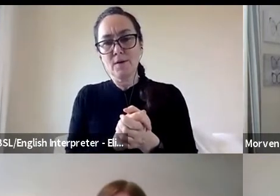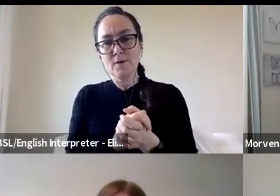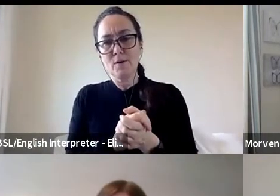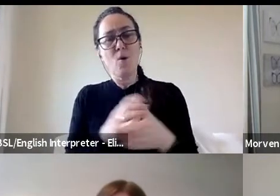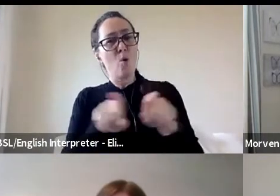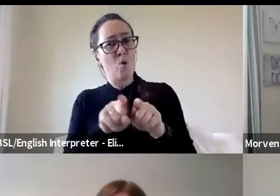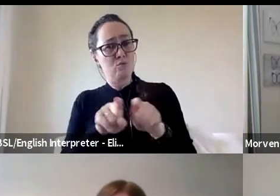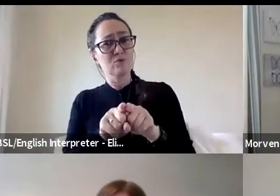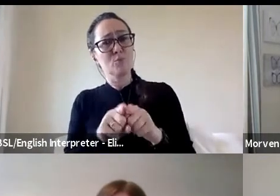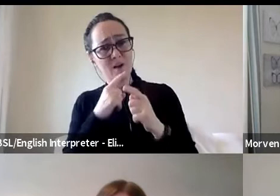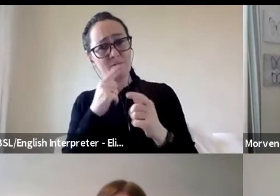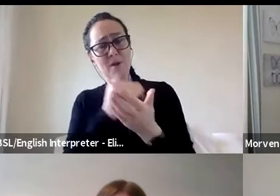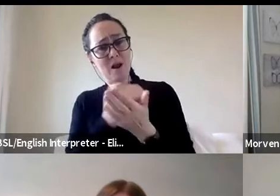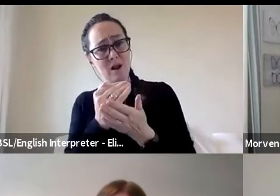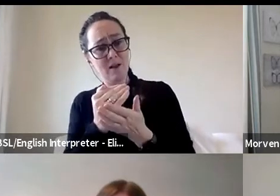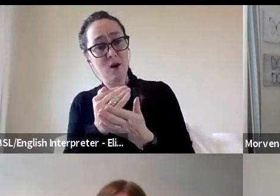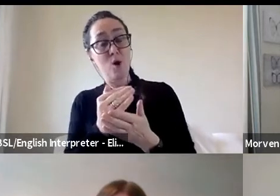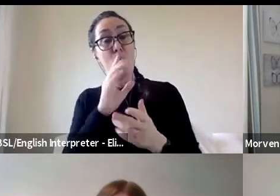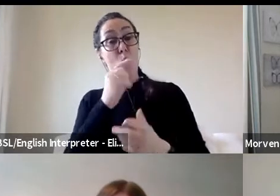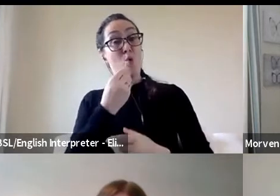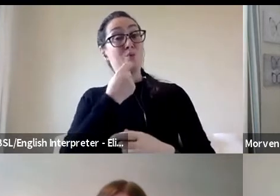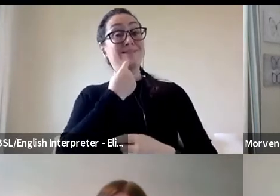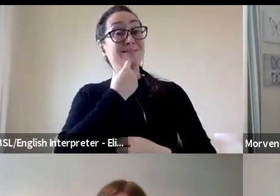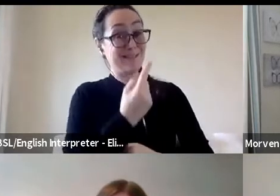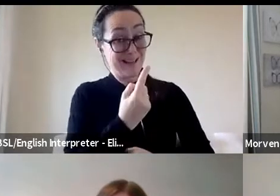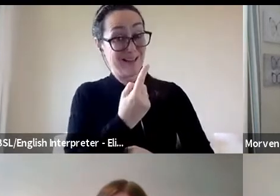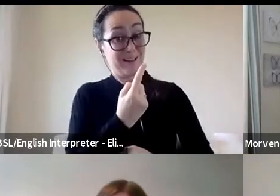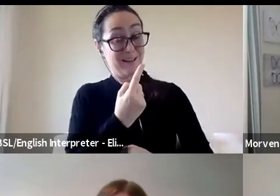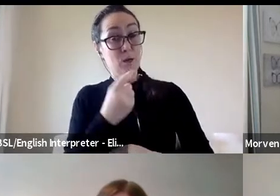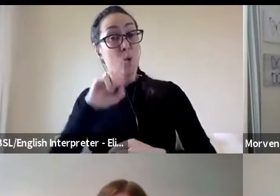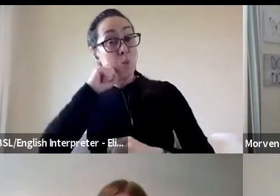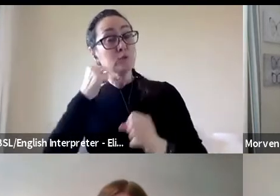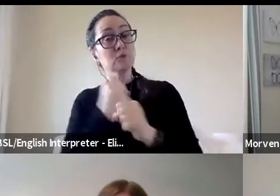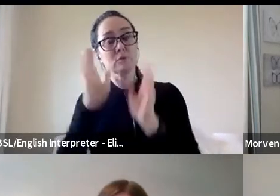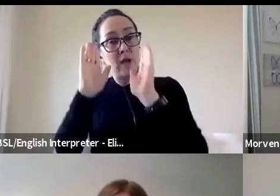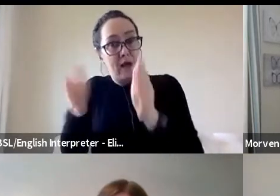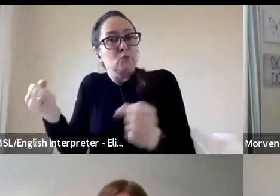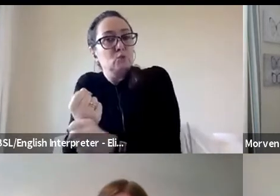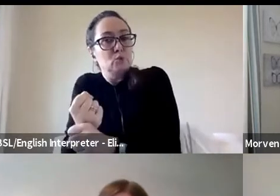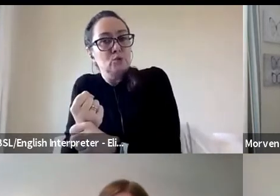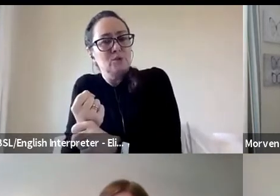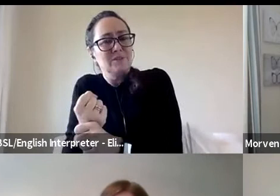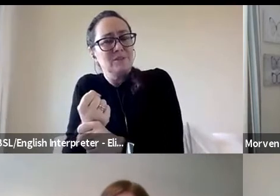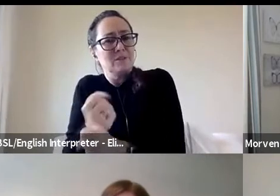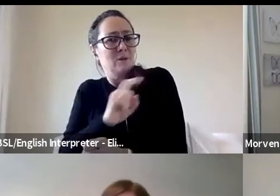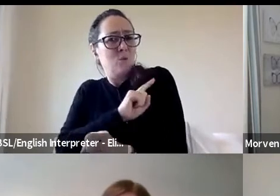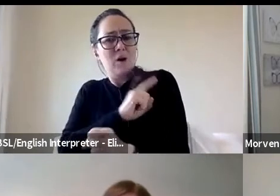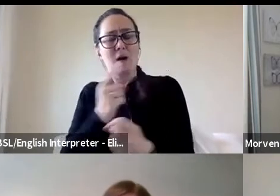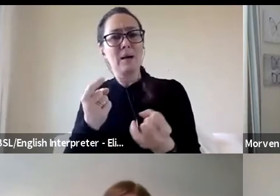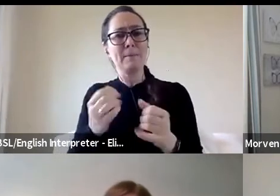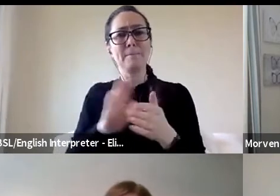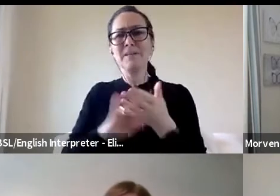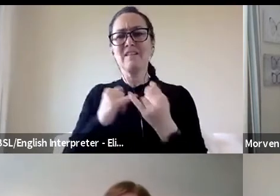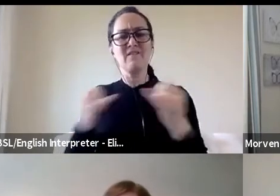and what we're actually delivering. So we can't fail disabled people and unpaid carers again. That would be